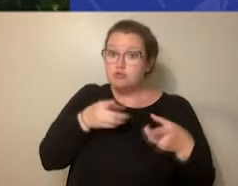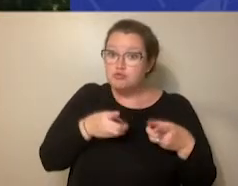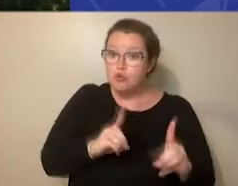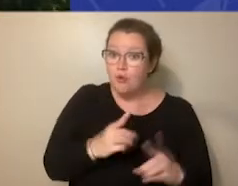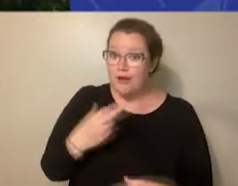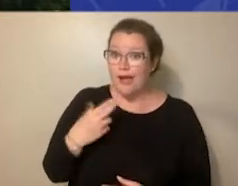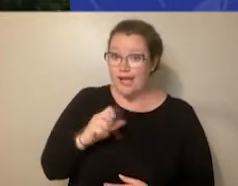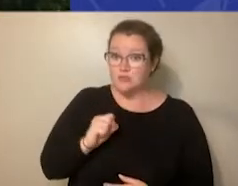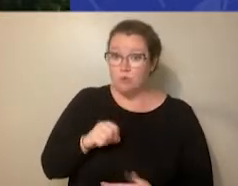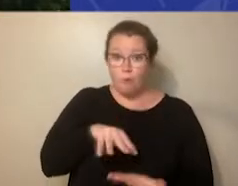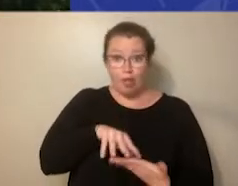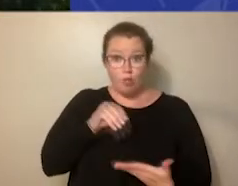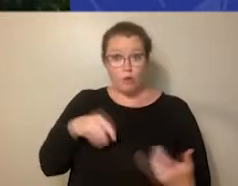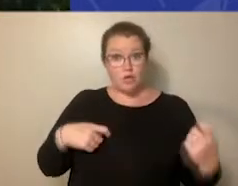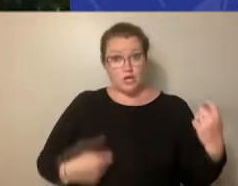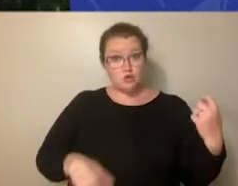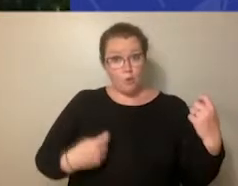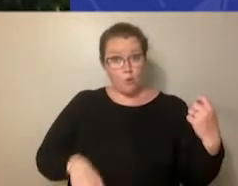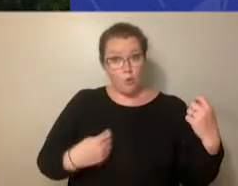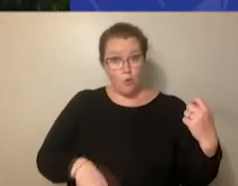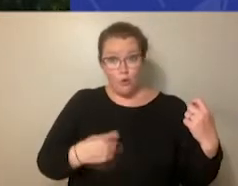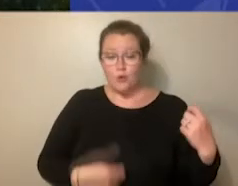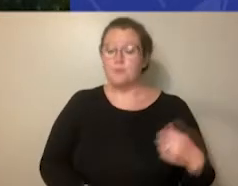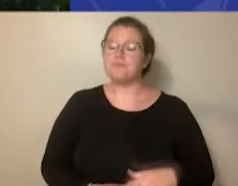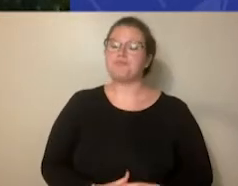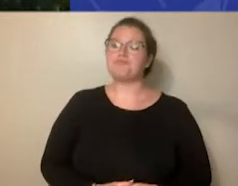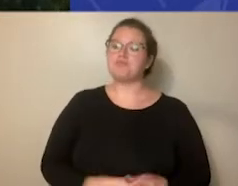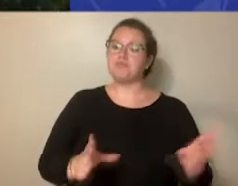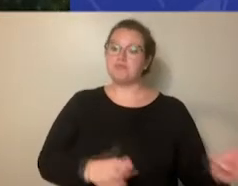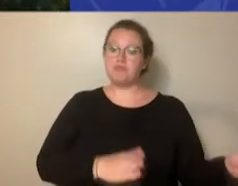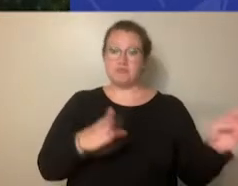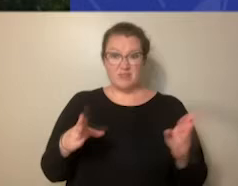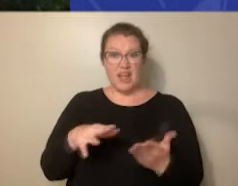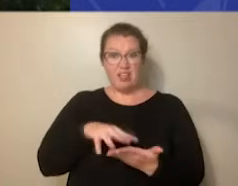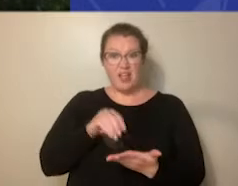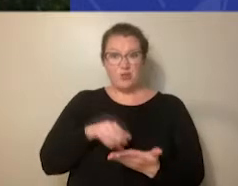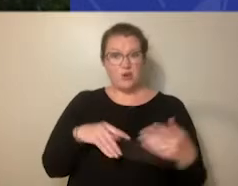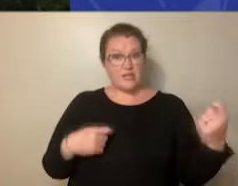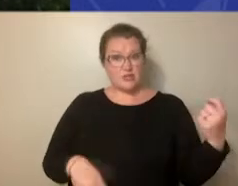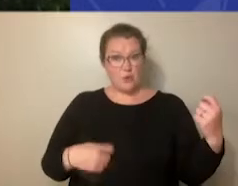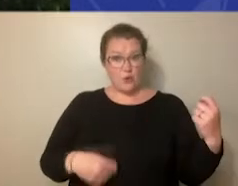guitar and started learning guitar.